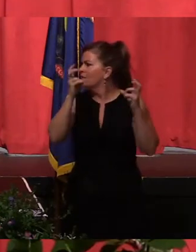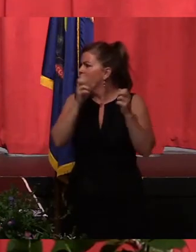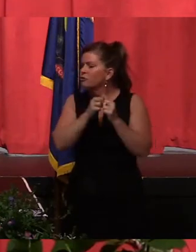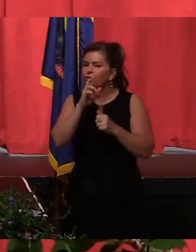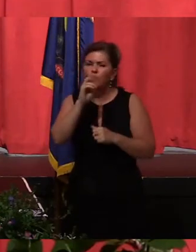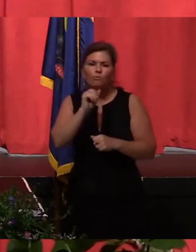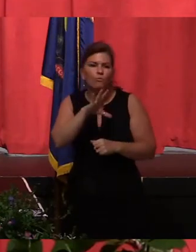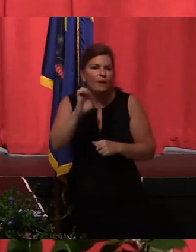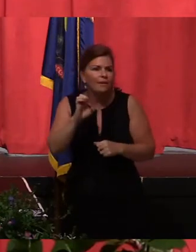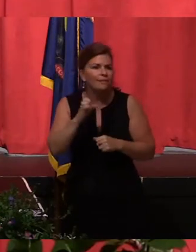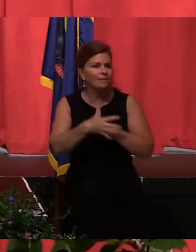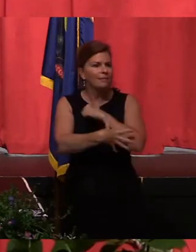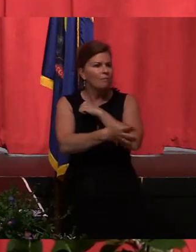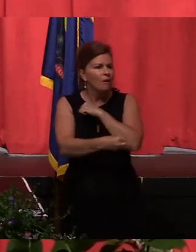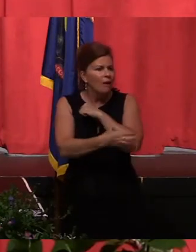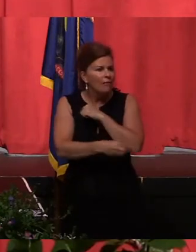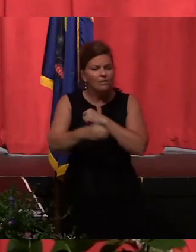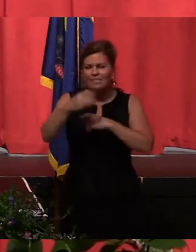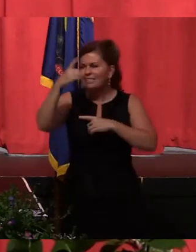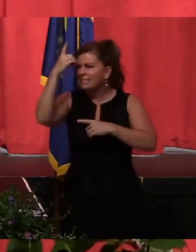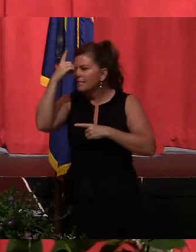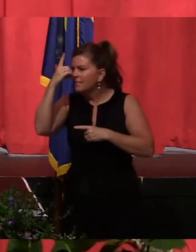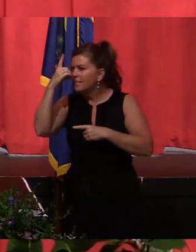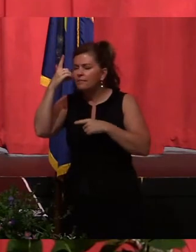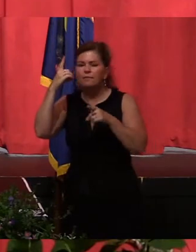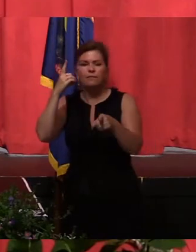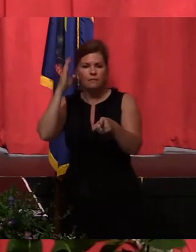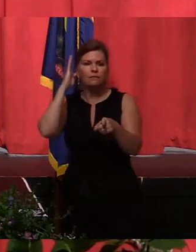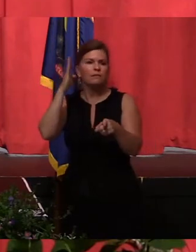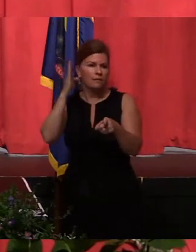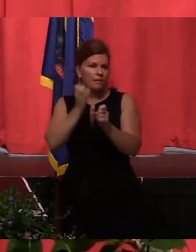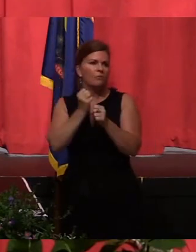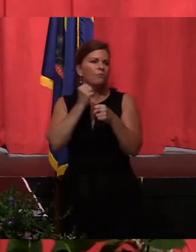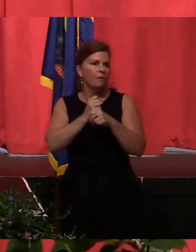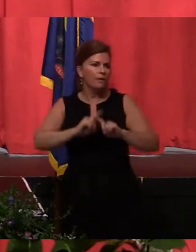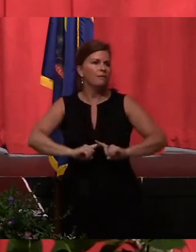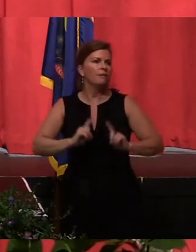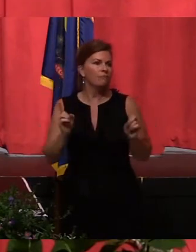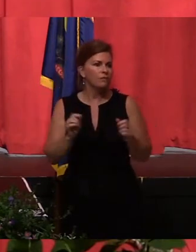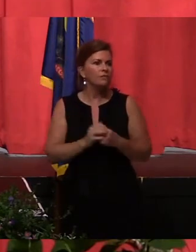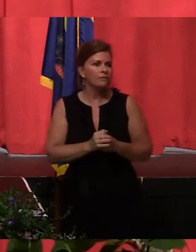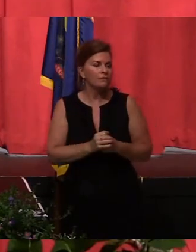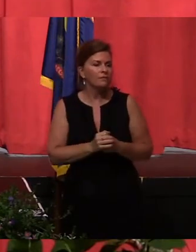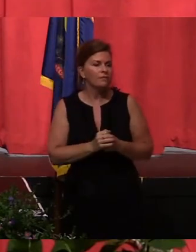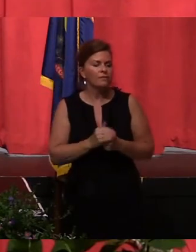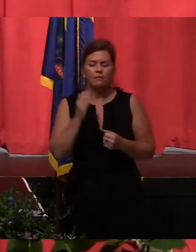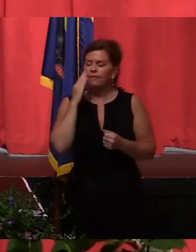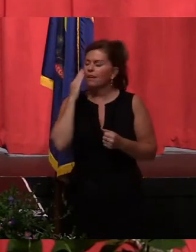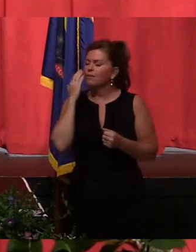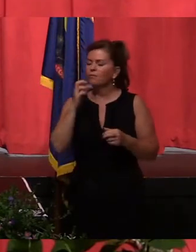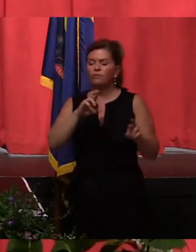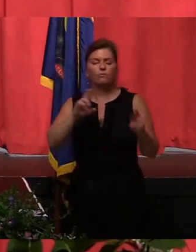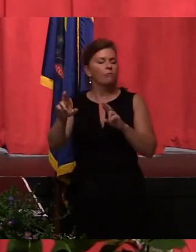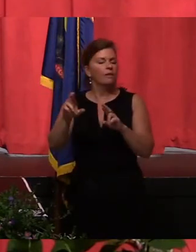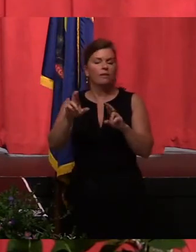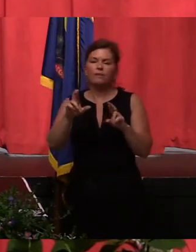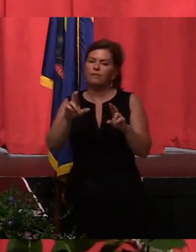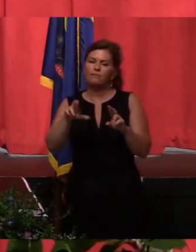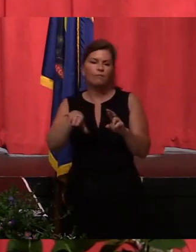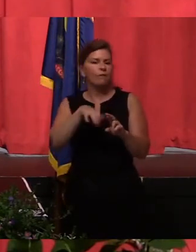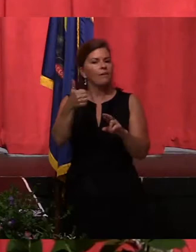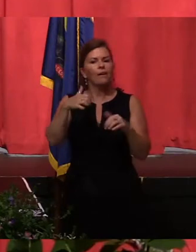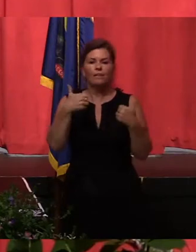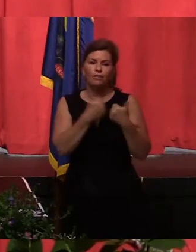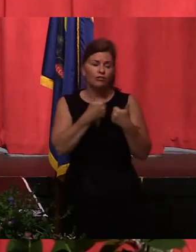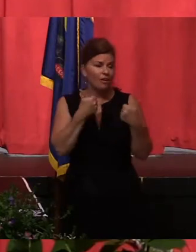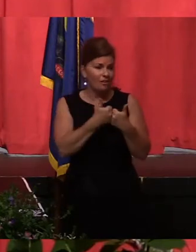disease, and you are going to make a difference. I know that there is no challenge that you are not ready for, because you have faced and